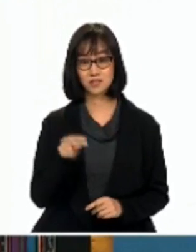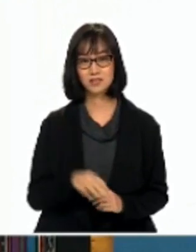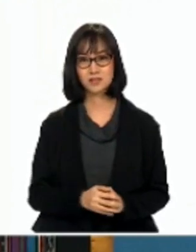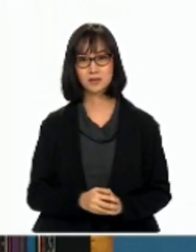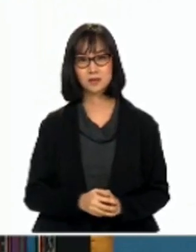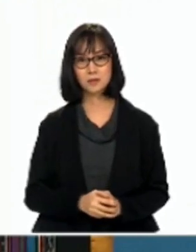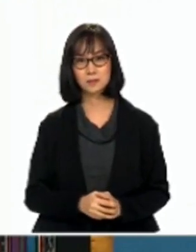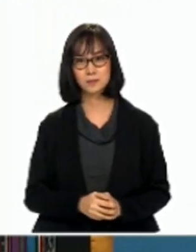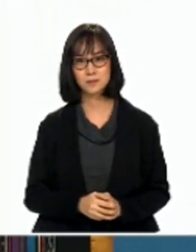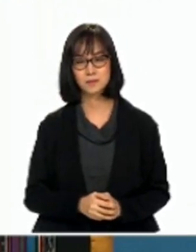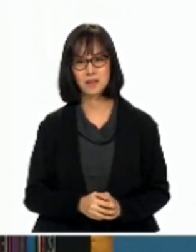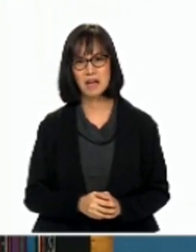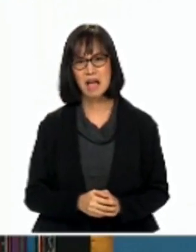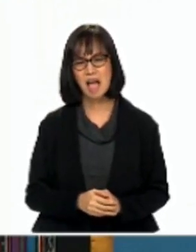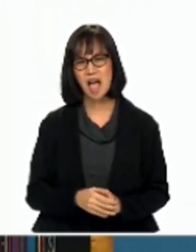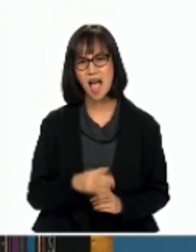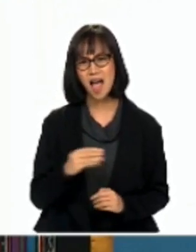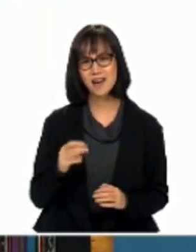At kung totoo,